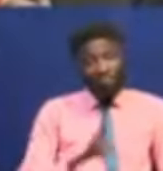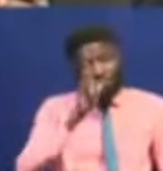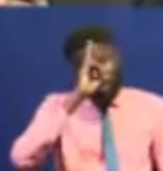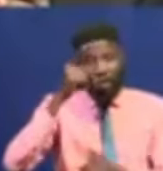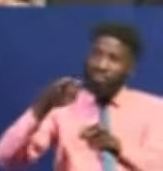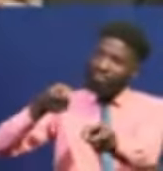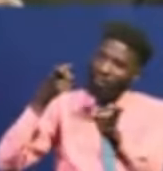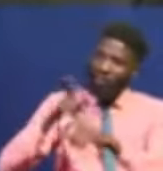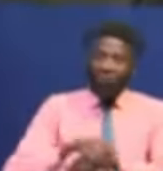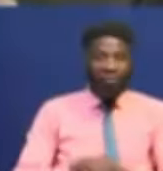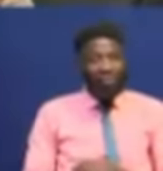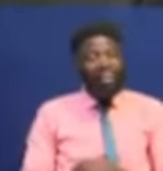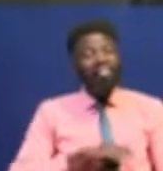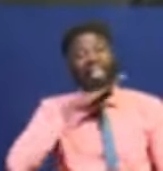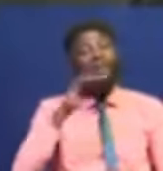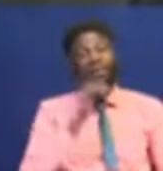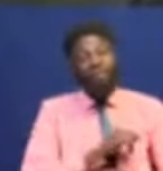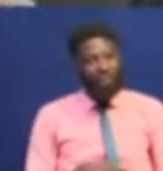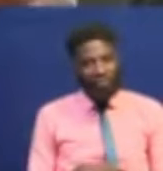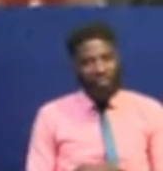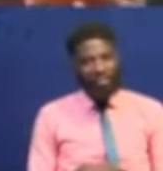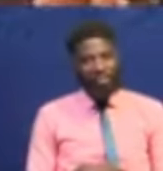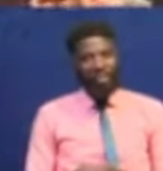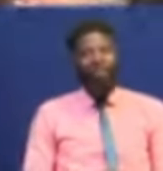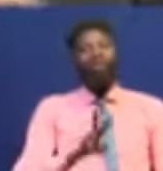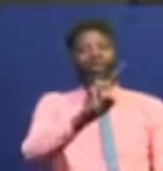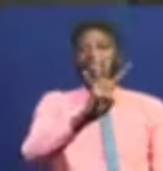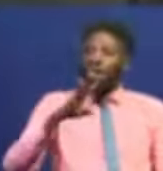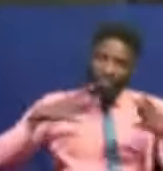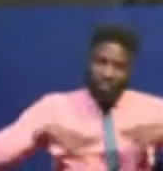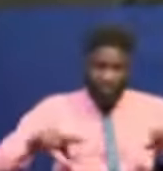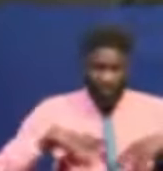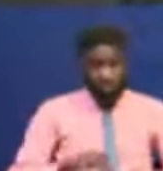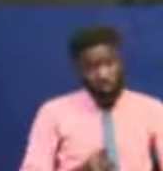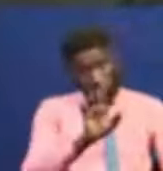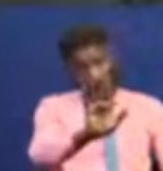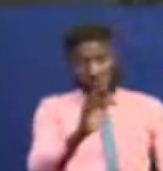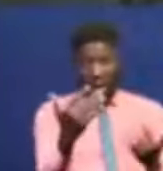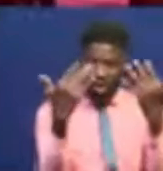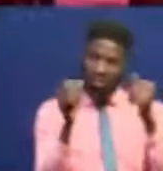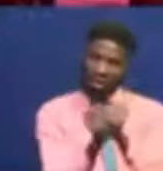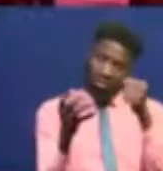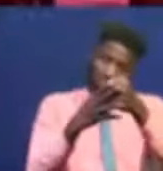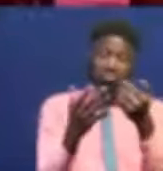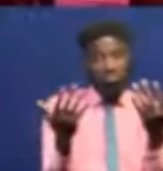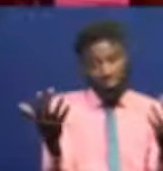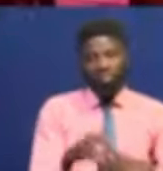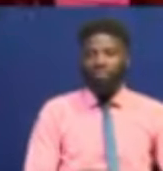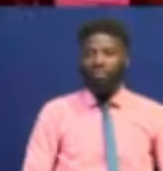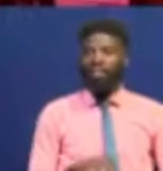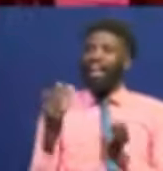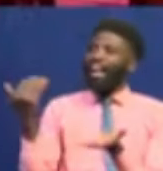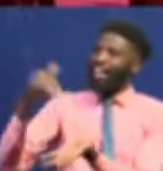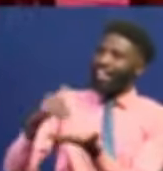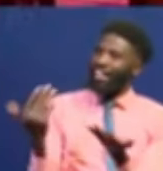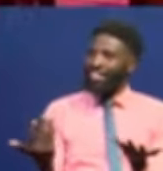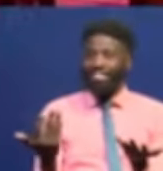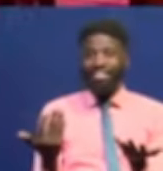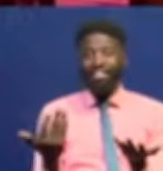police, and they've ended up dead. 24 of them. You say 19. That, again,